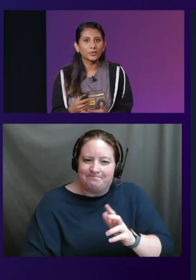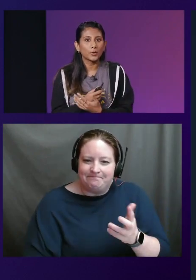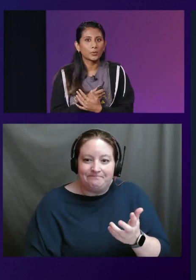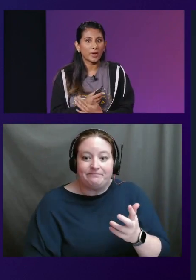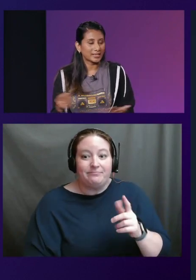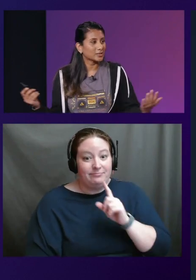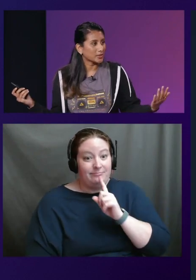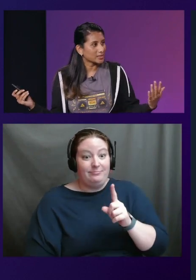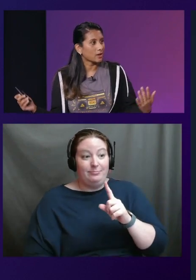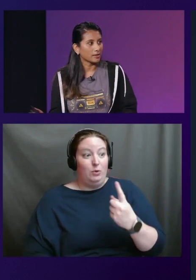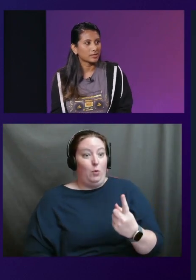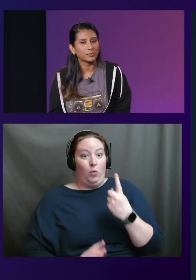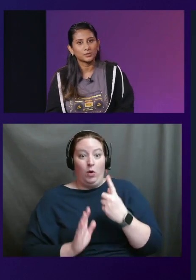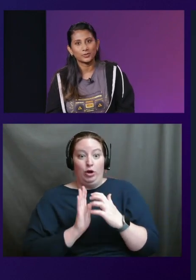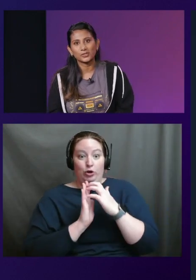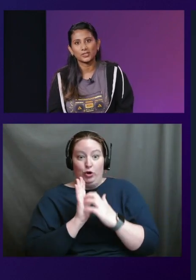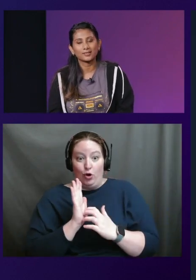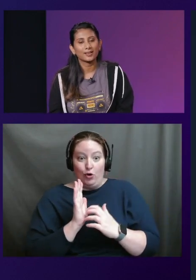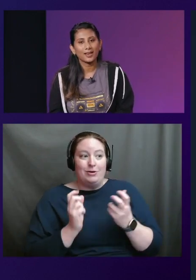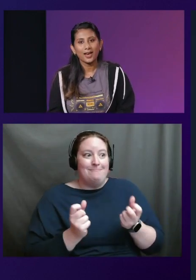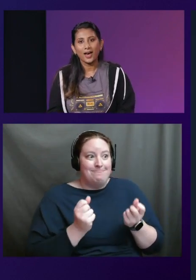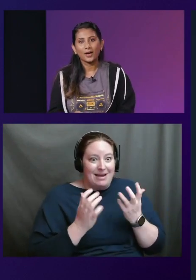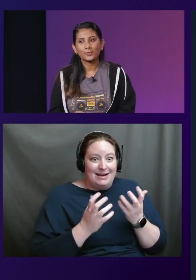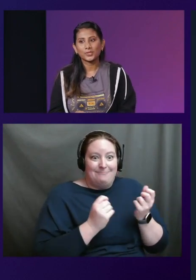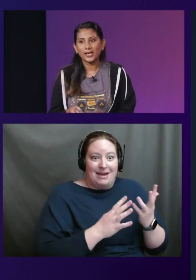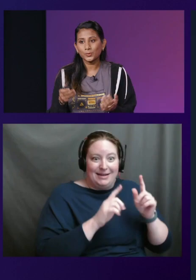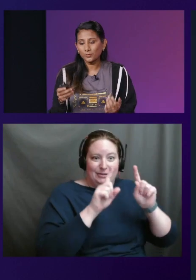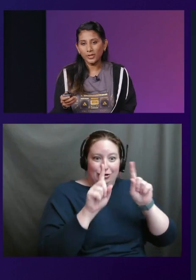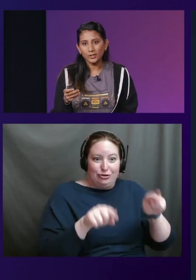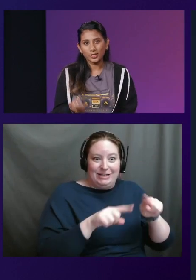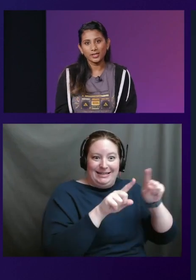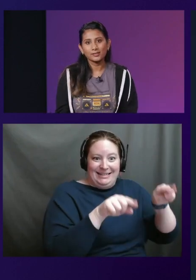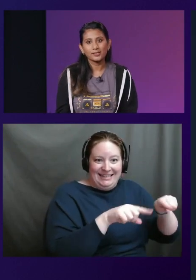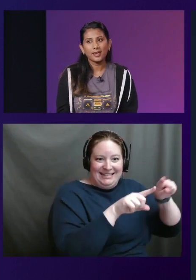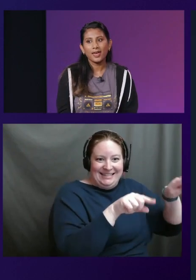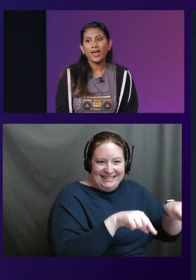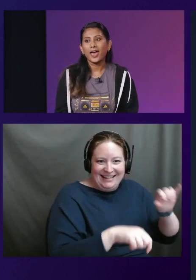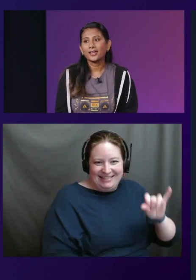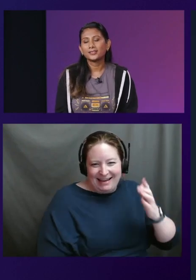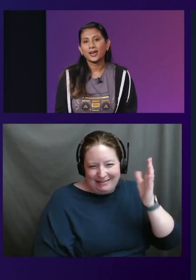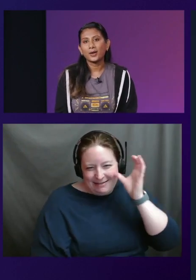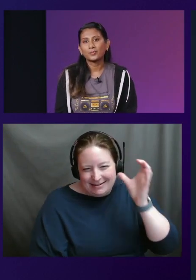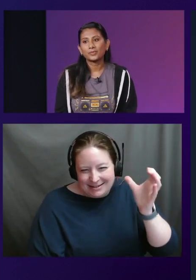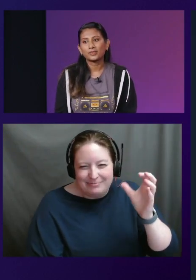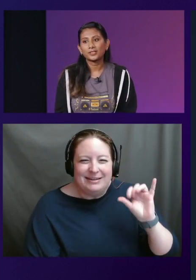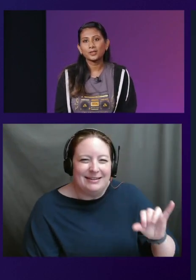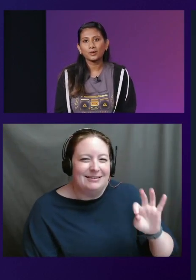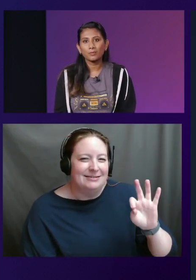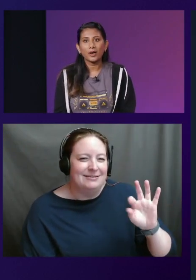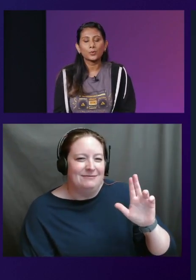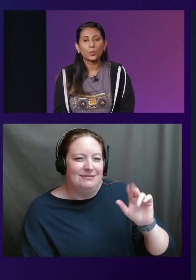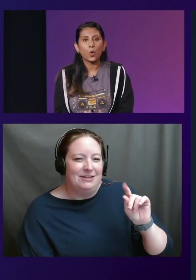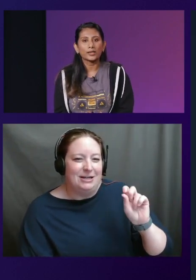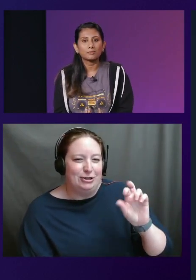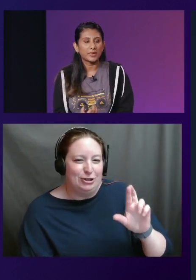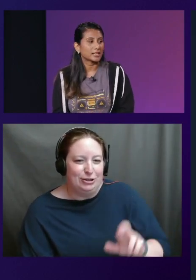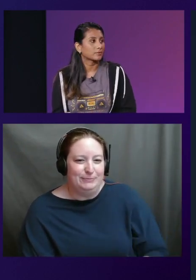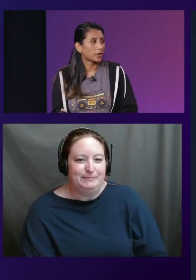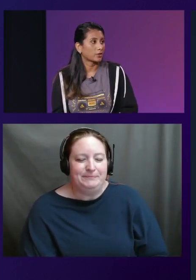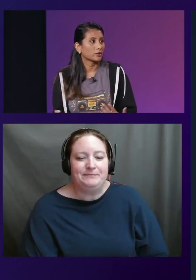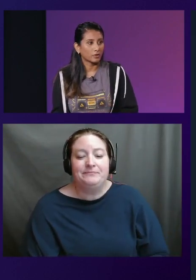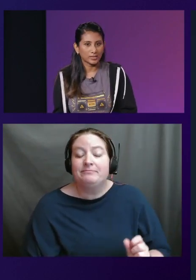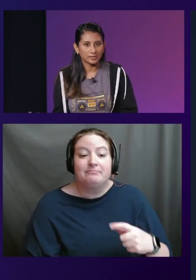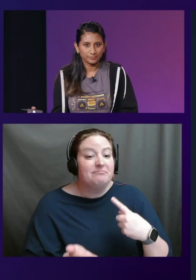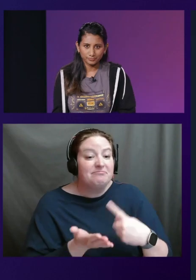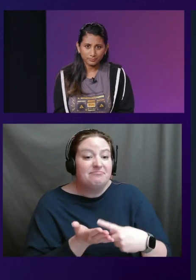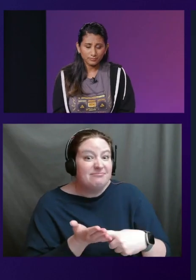one code, many screens concept to fruition. So that's what Flutter is. And let's talk about what makes